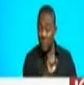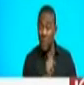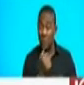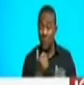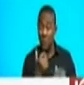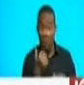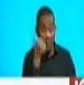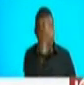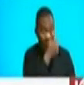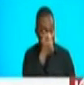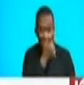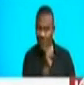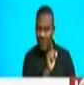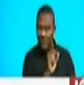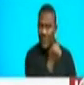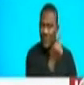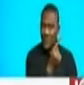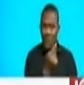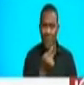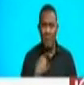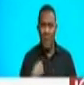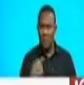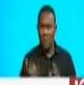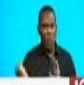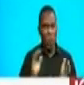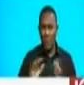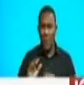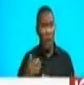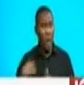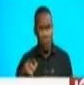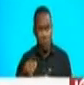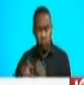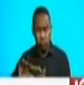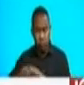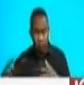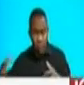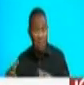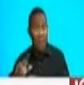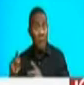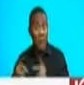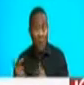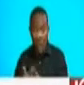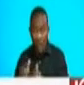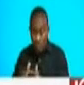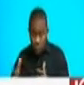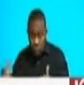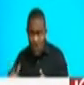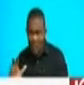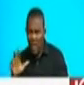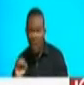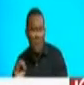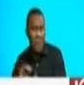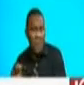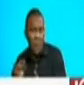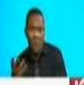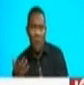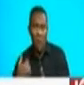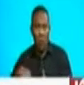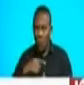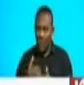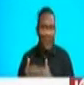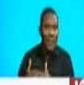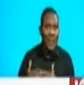testing per capita, that is per our population, we will be leading, we are leading the continent. In